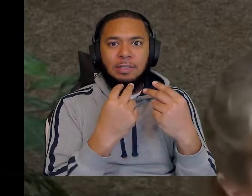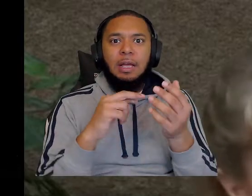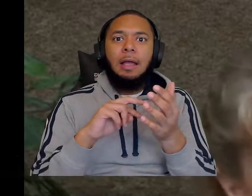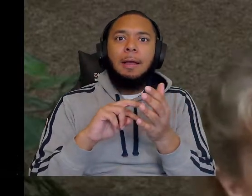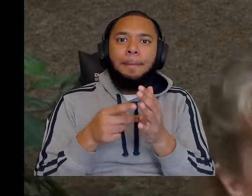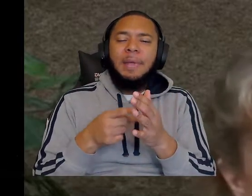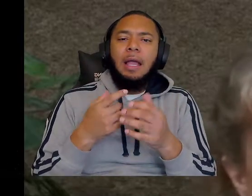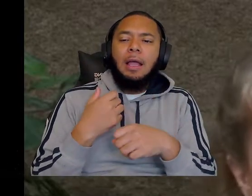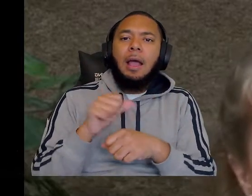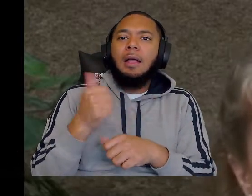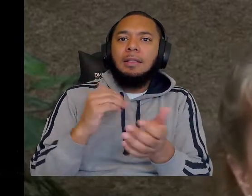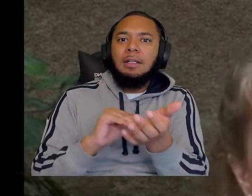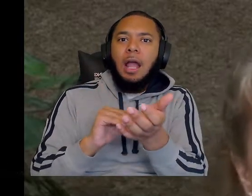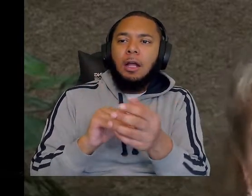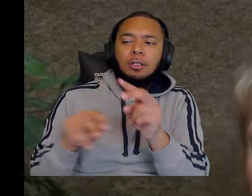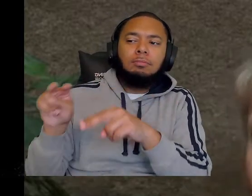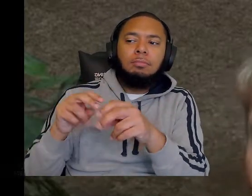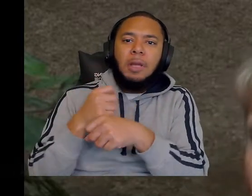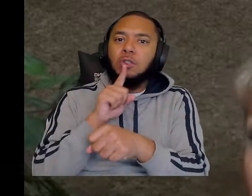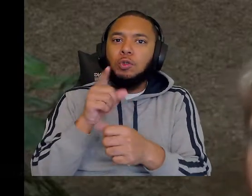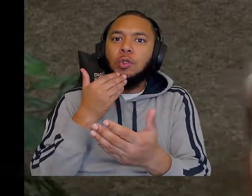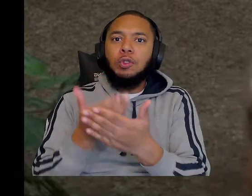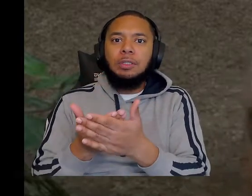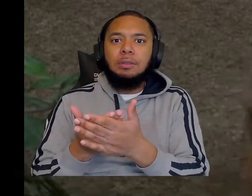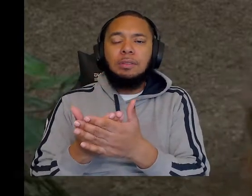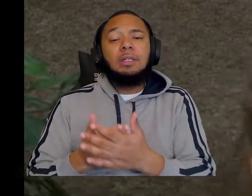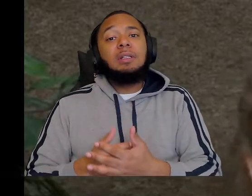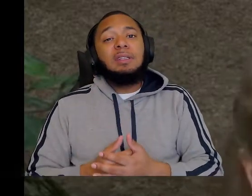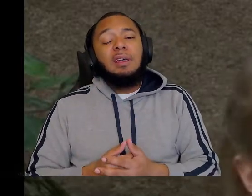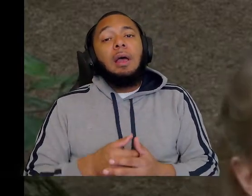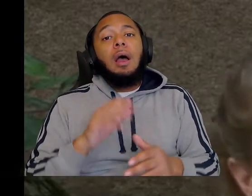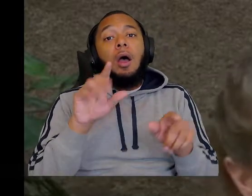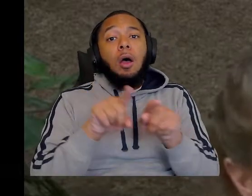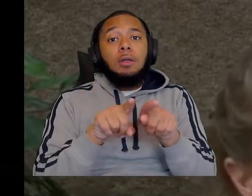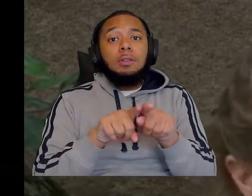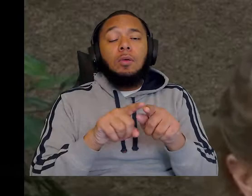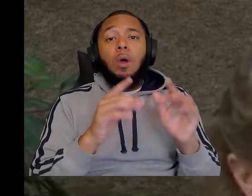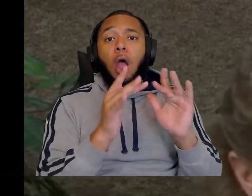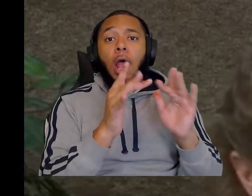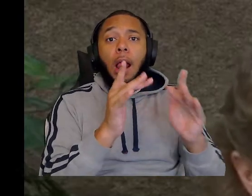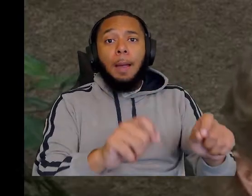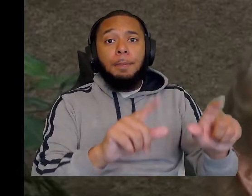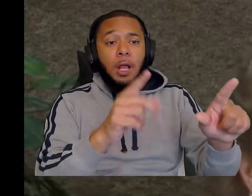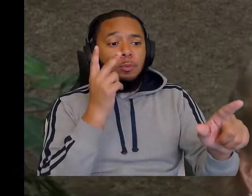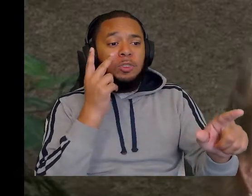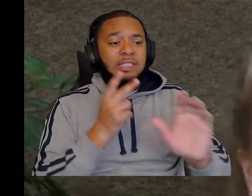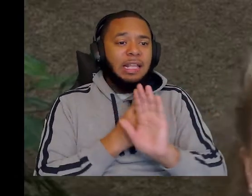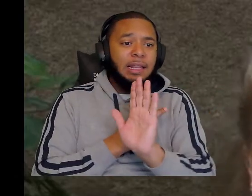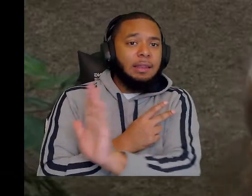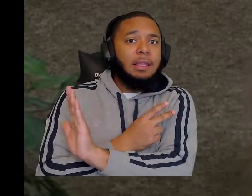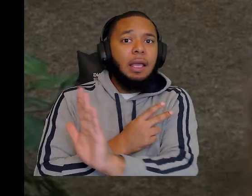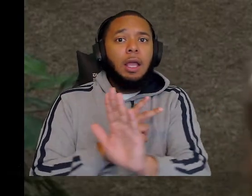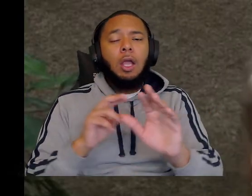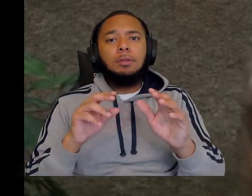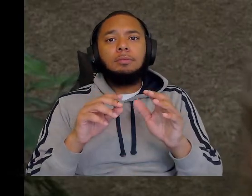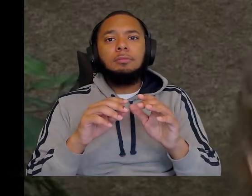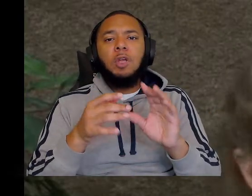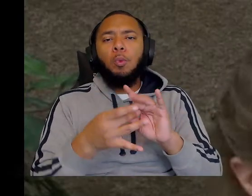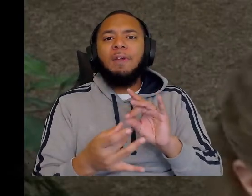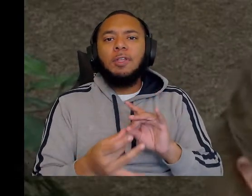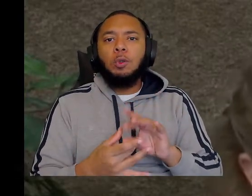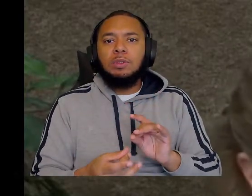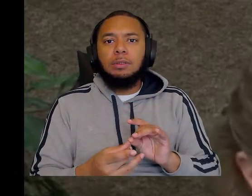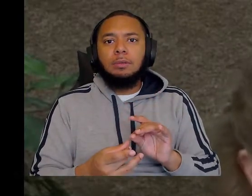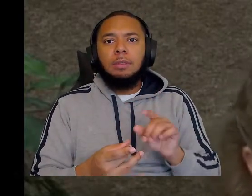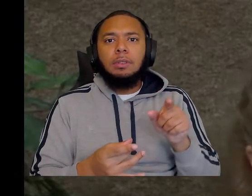You need to be careful because often these are governed by people's opinions, but it sometimes gives you a good idea to know what kind of bedside